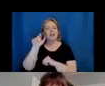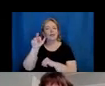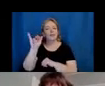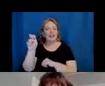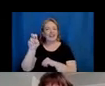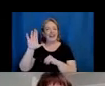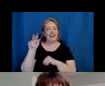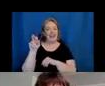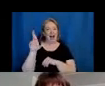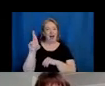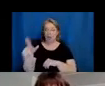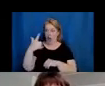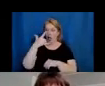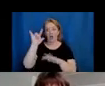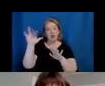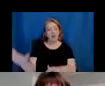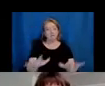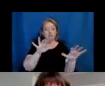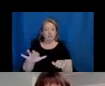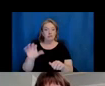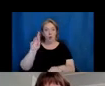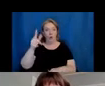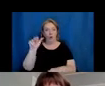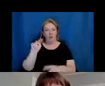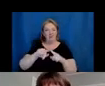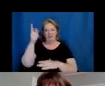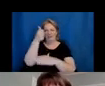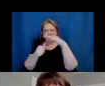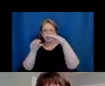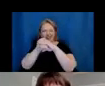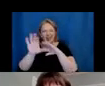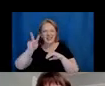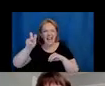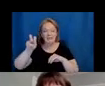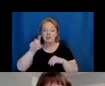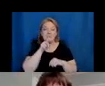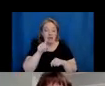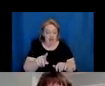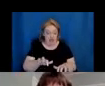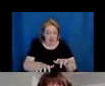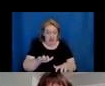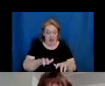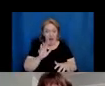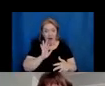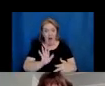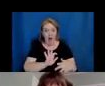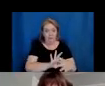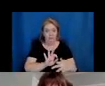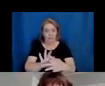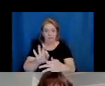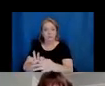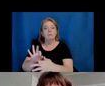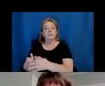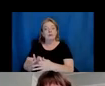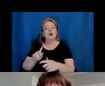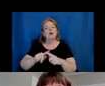normal instrument, with of course the exception of its underground location, its keyboard is actually wired to soft rubber mallets that strike